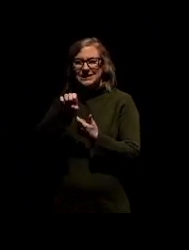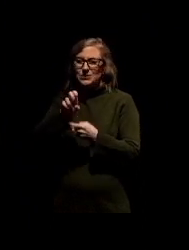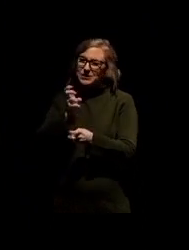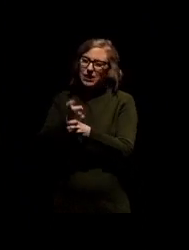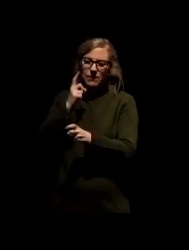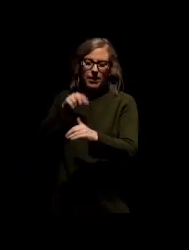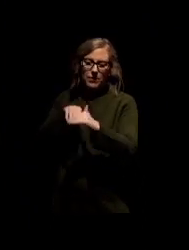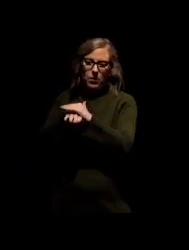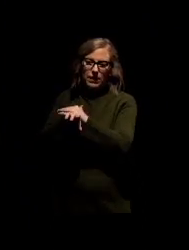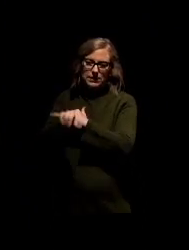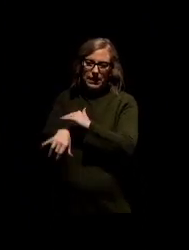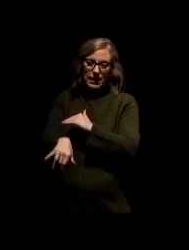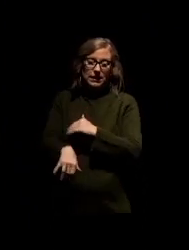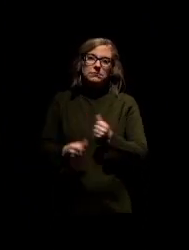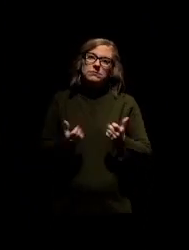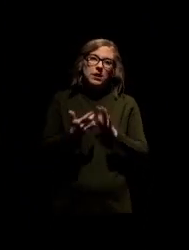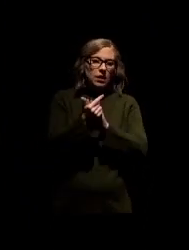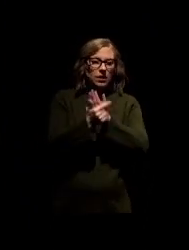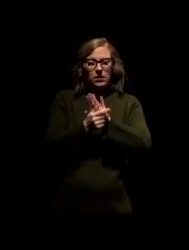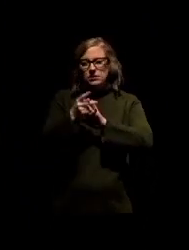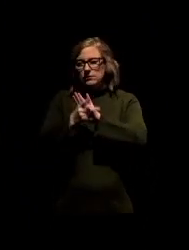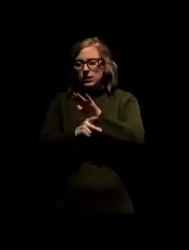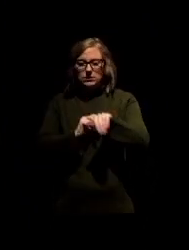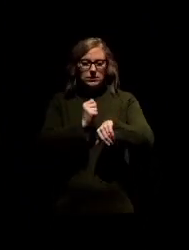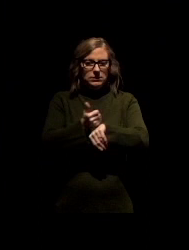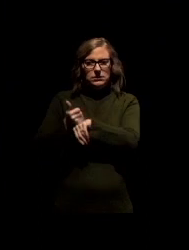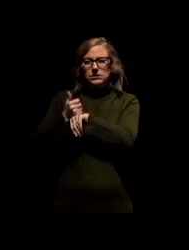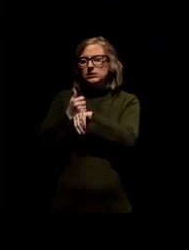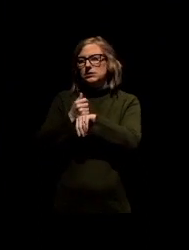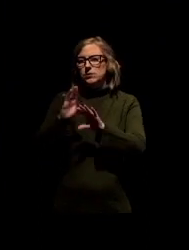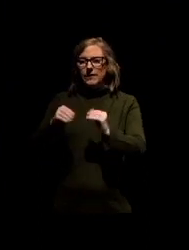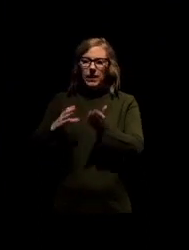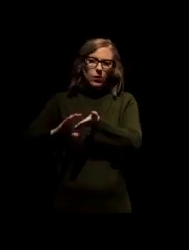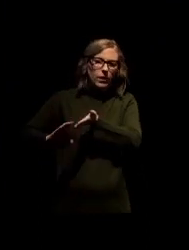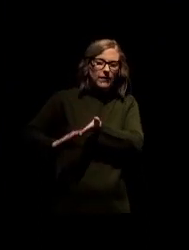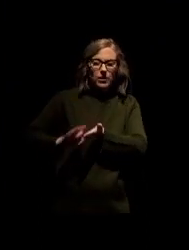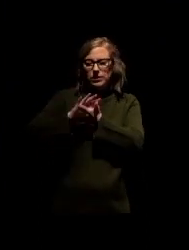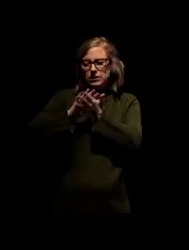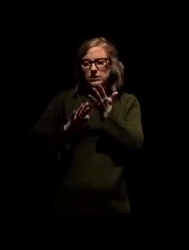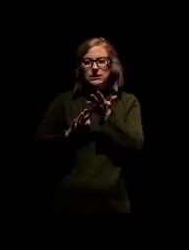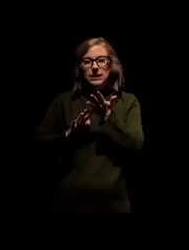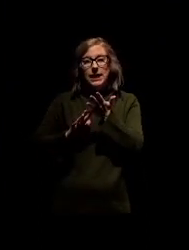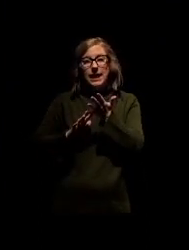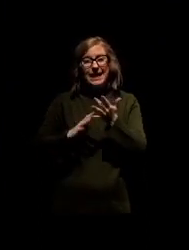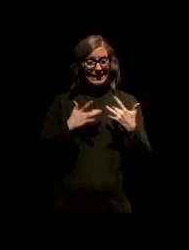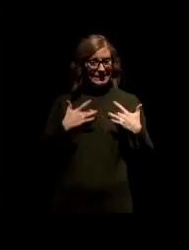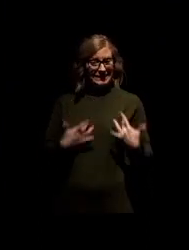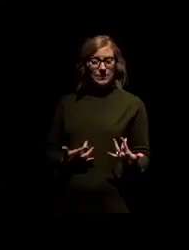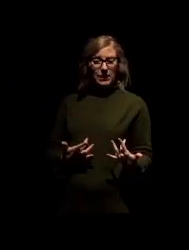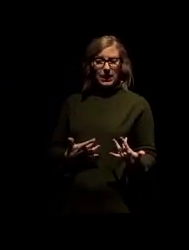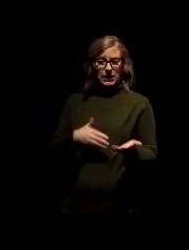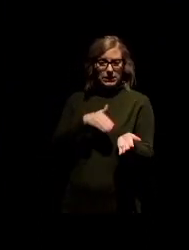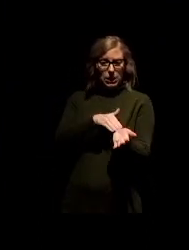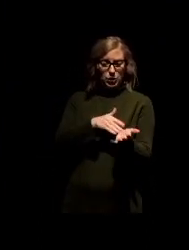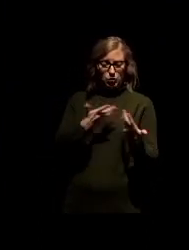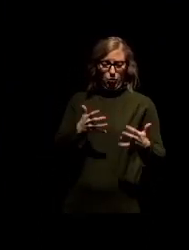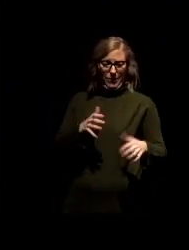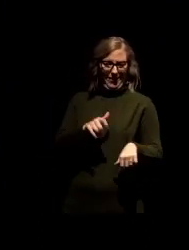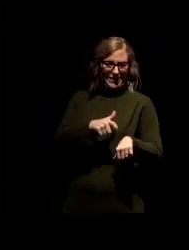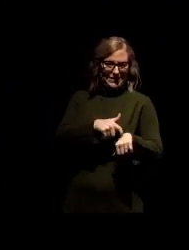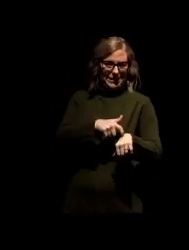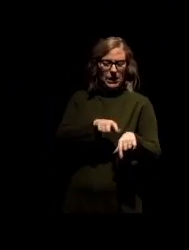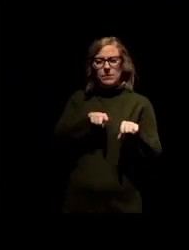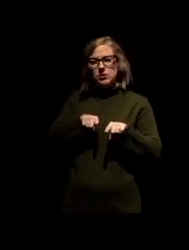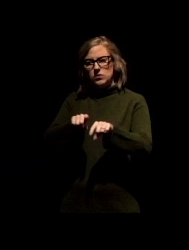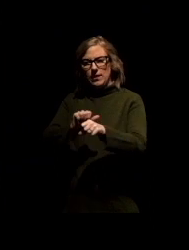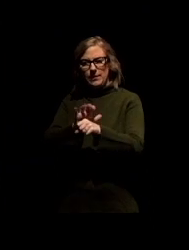things. There were all kinds of laws and policies in place, X waivers and all kinds of things. And providers generally already at that point in time, and even in the